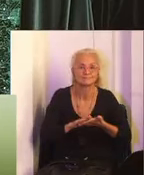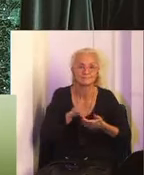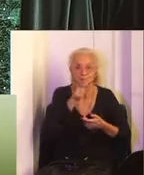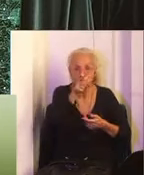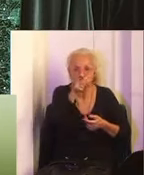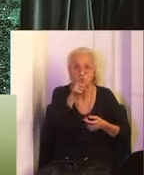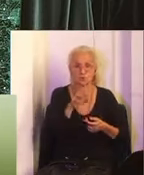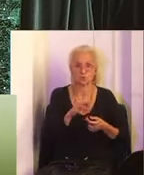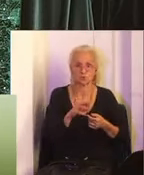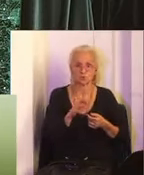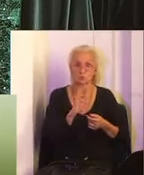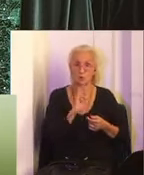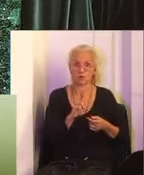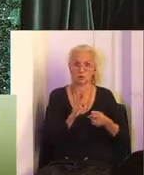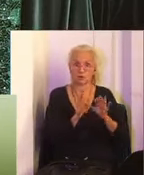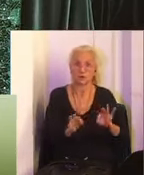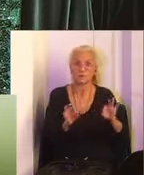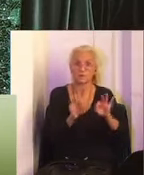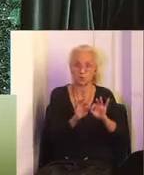You are important.